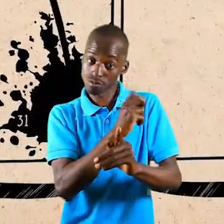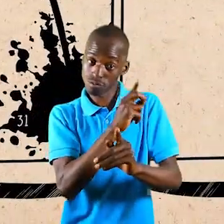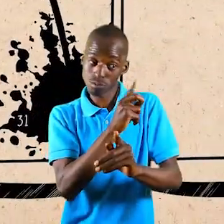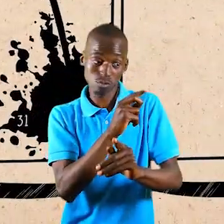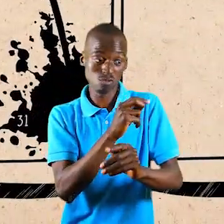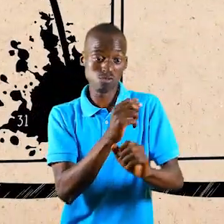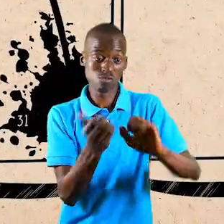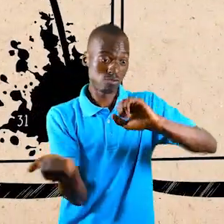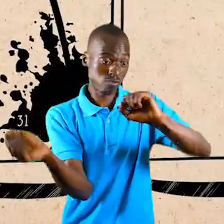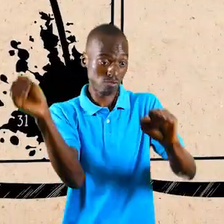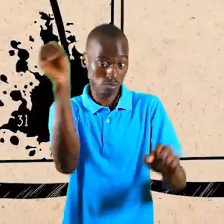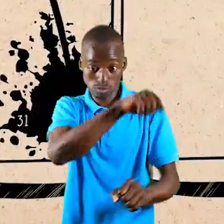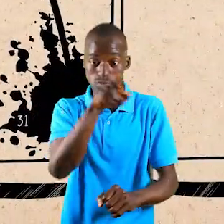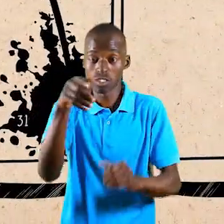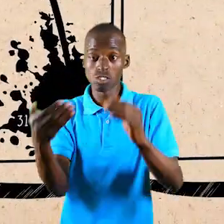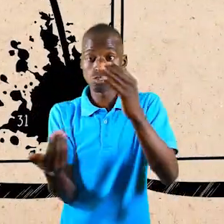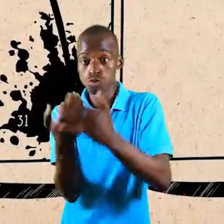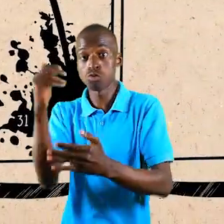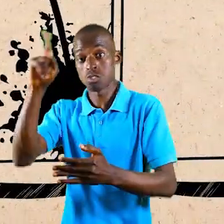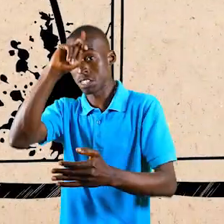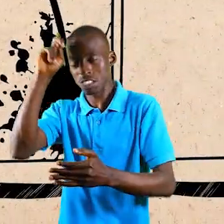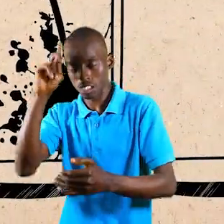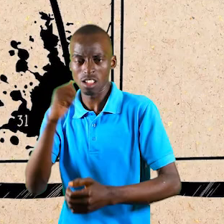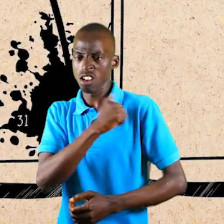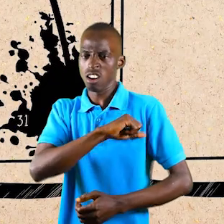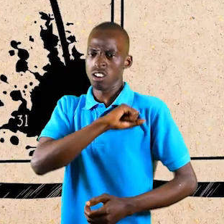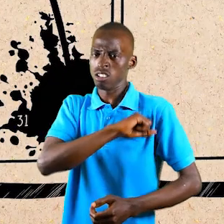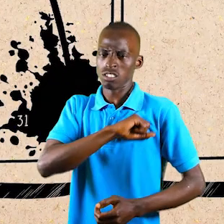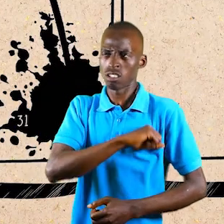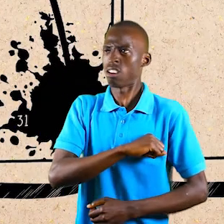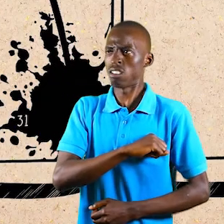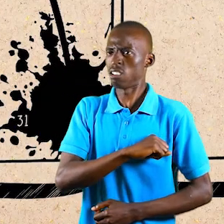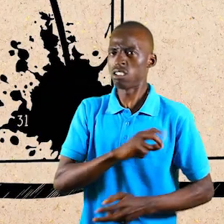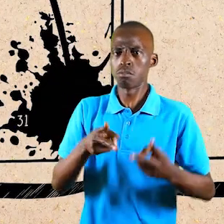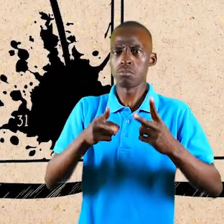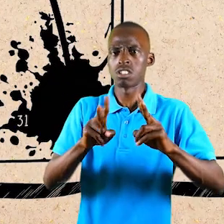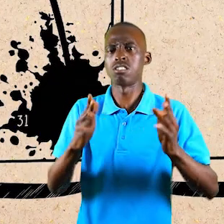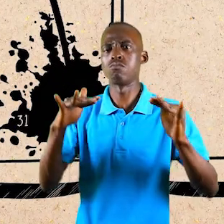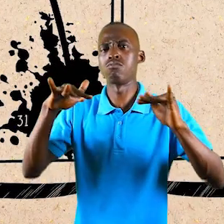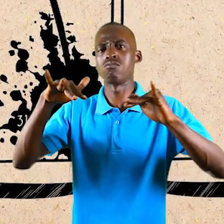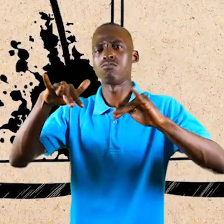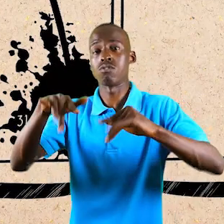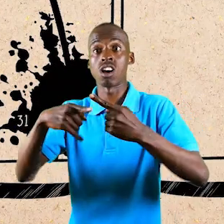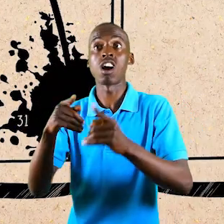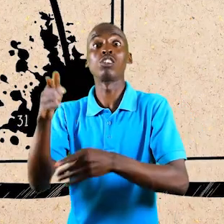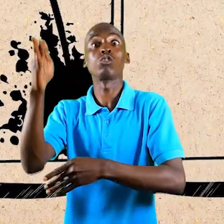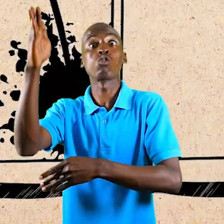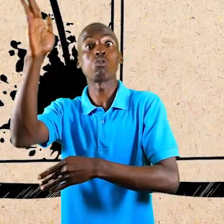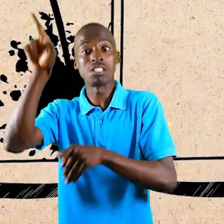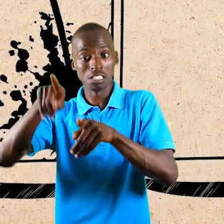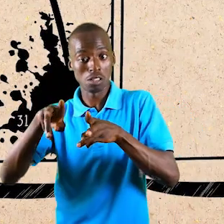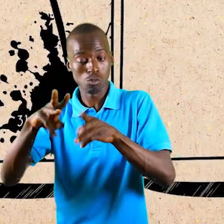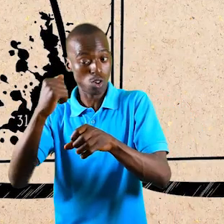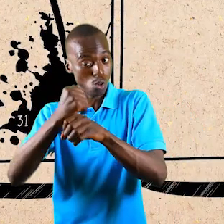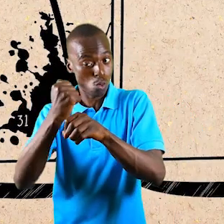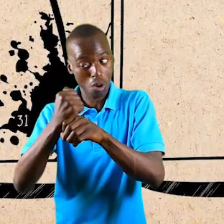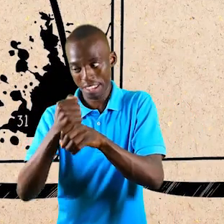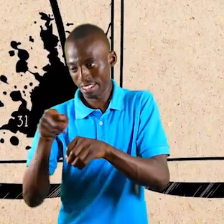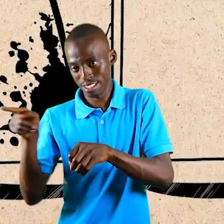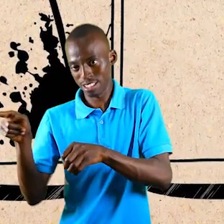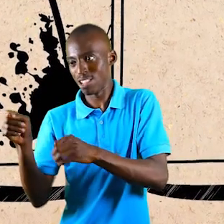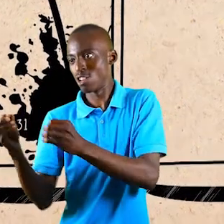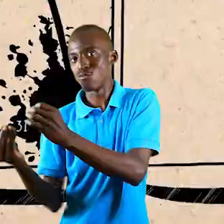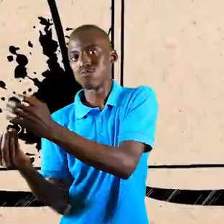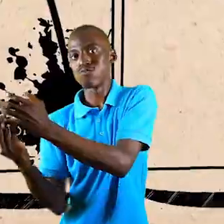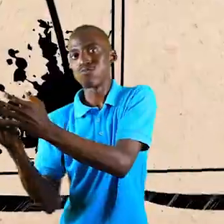new king to replace him. And so Saul's downfall begins, as God at the same time is working behind the scenes